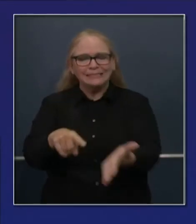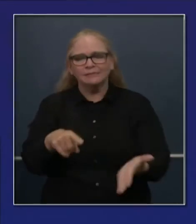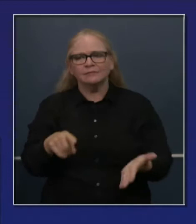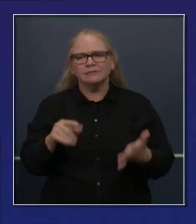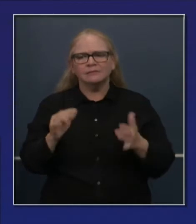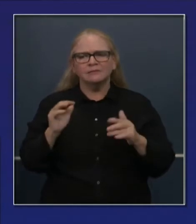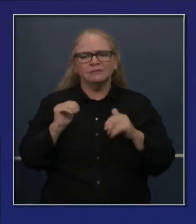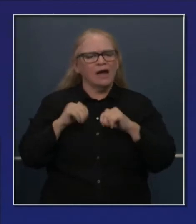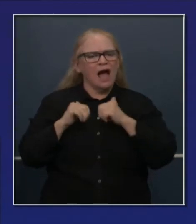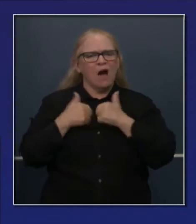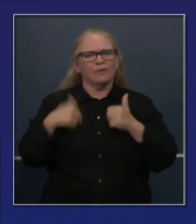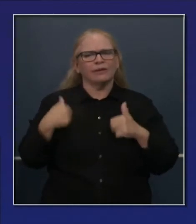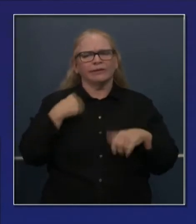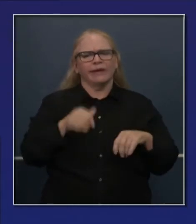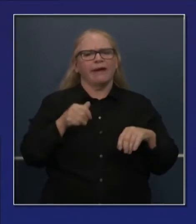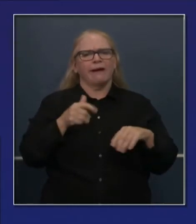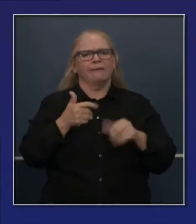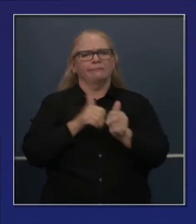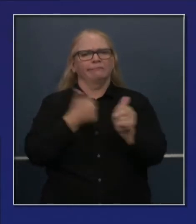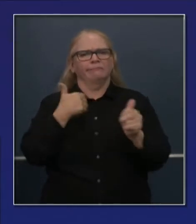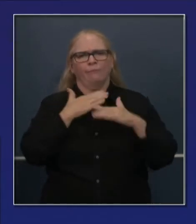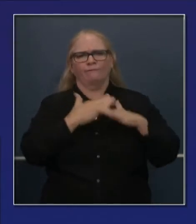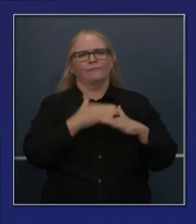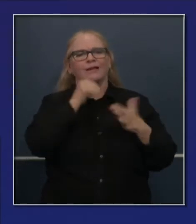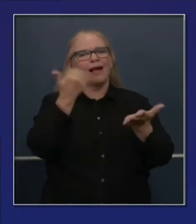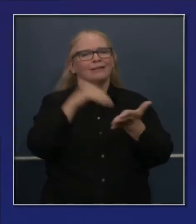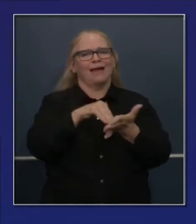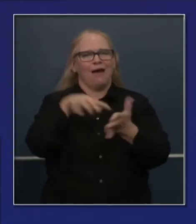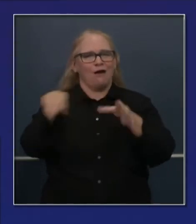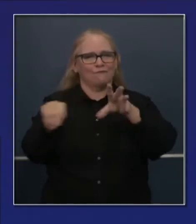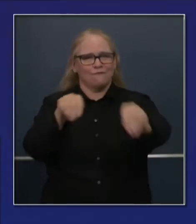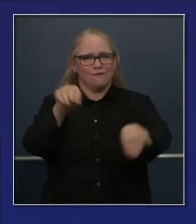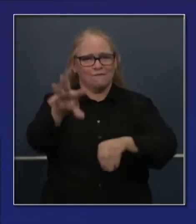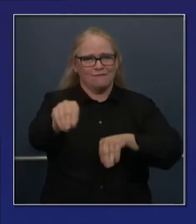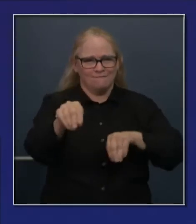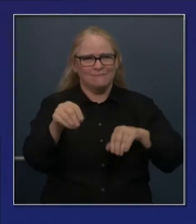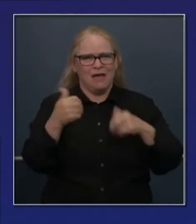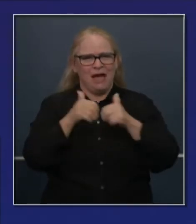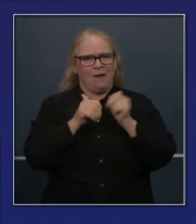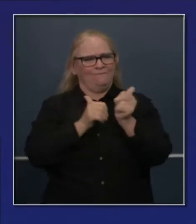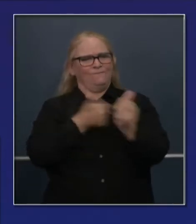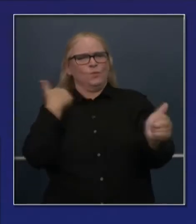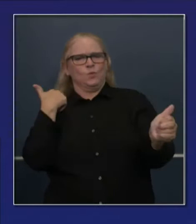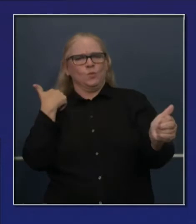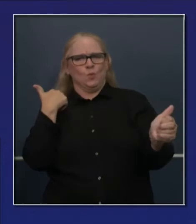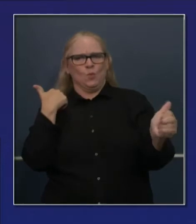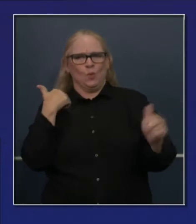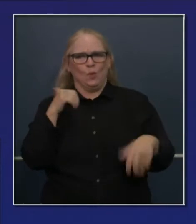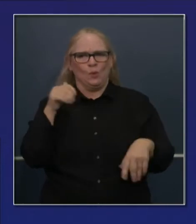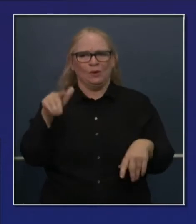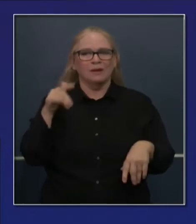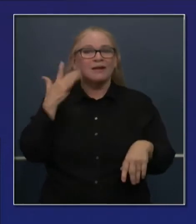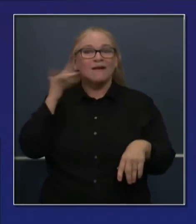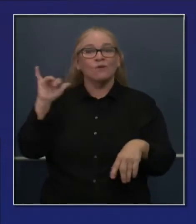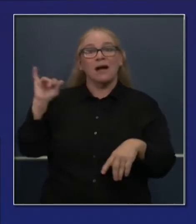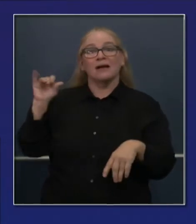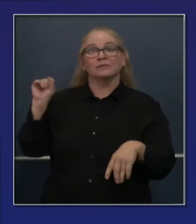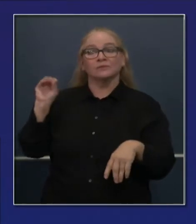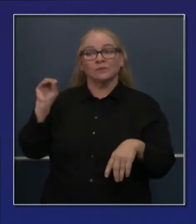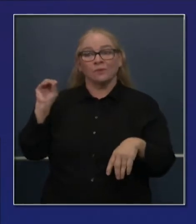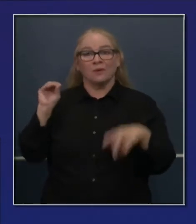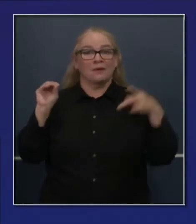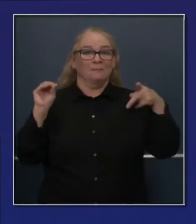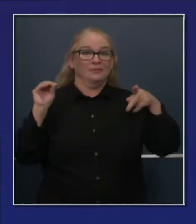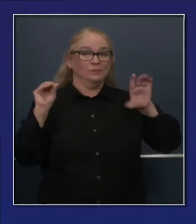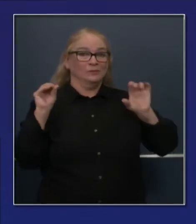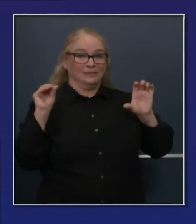exactly the relationship, the interrelationship between CAISO, between the CPUC and the California Energy